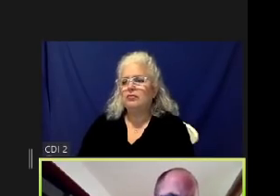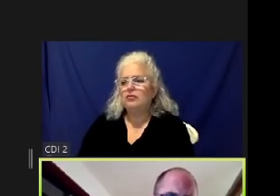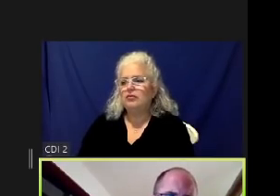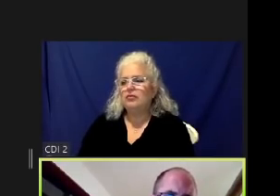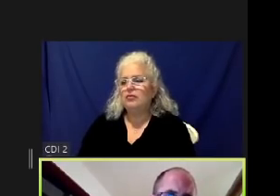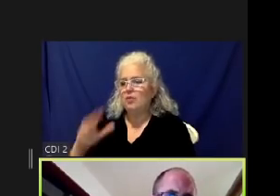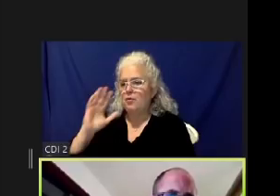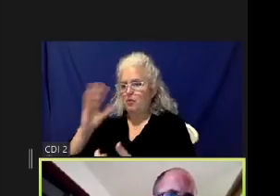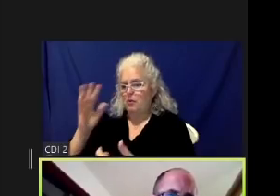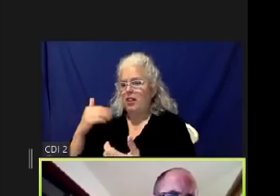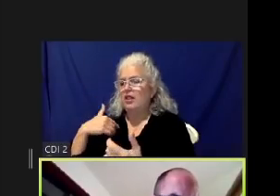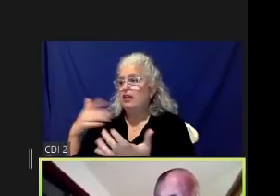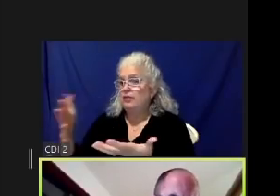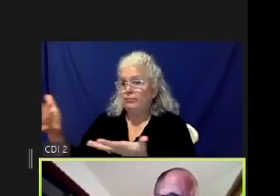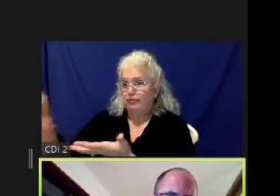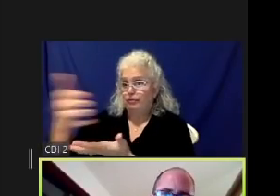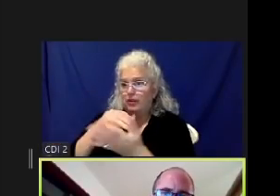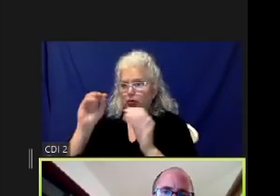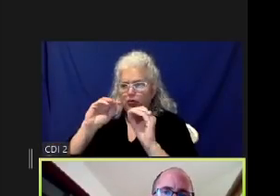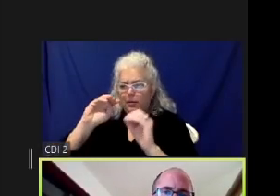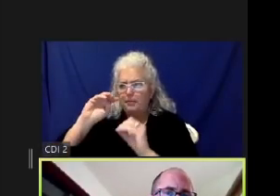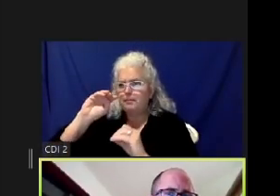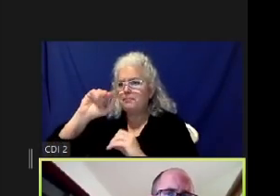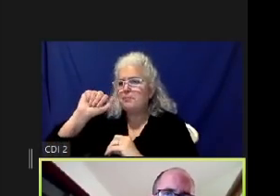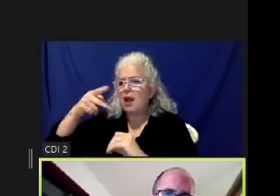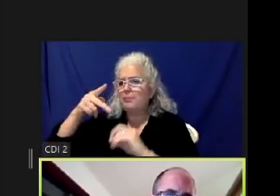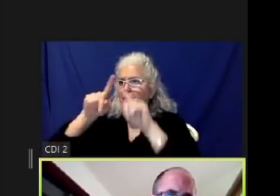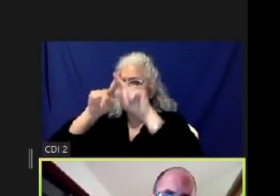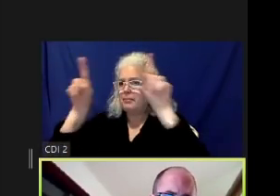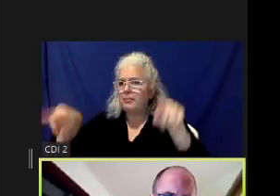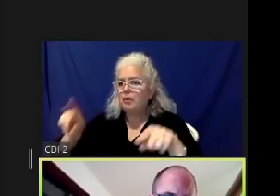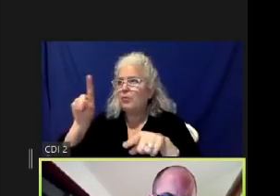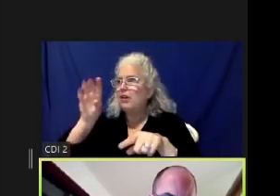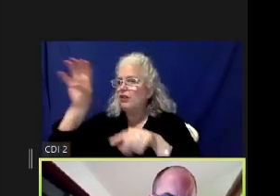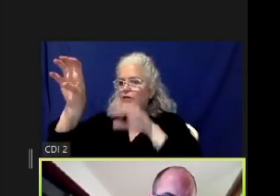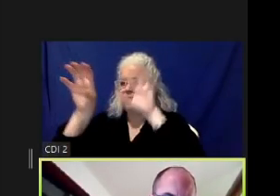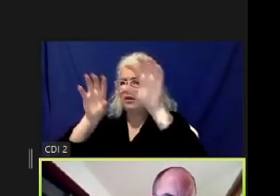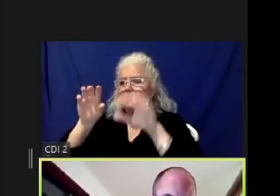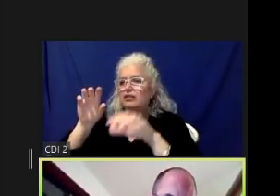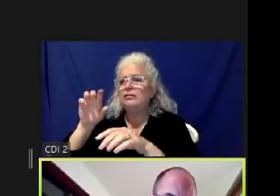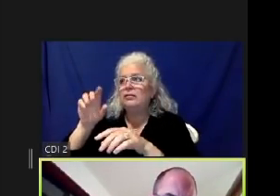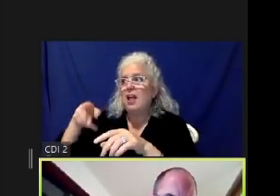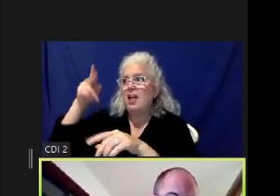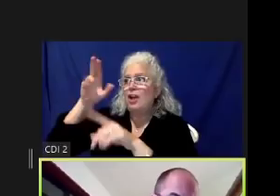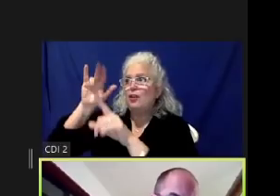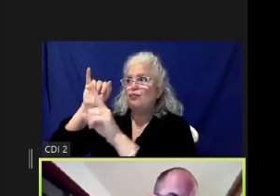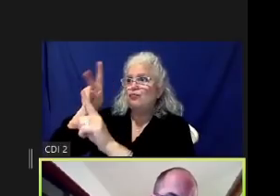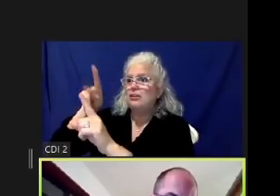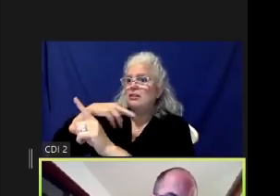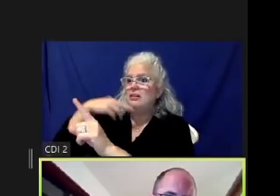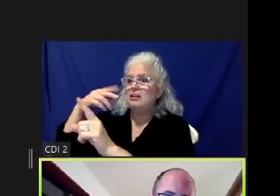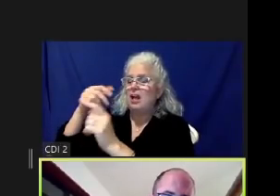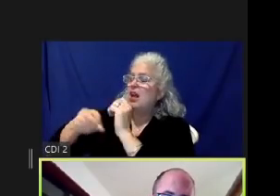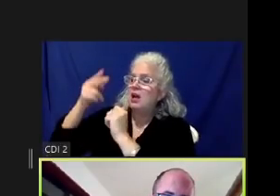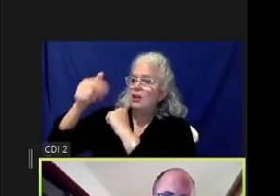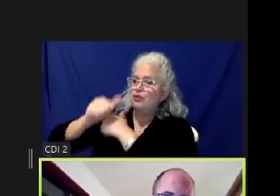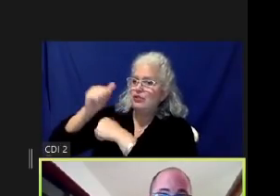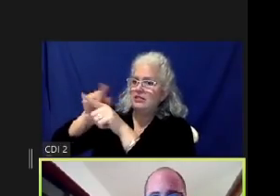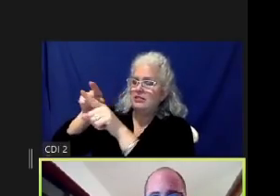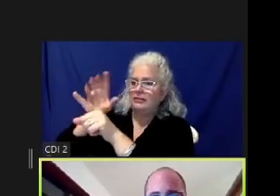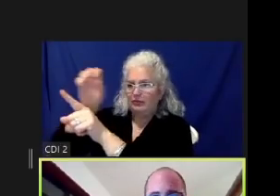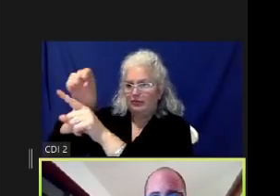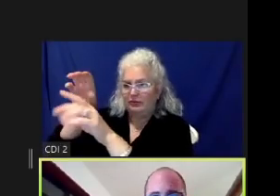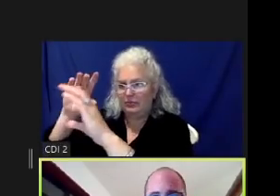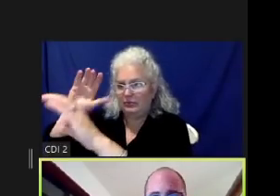vulnerable populations, higher risk of infection, and sort of populations that have issues with